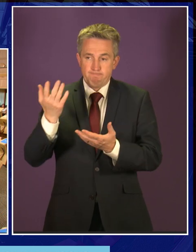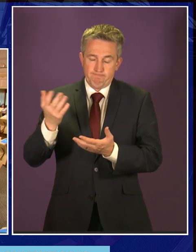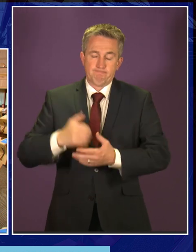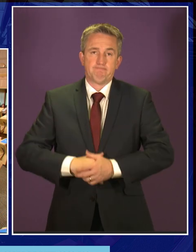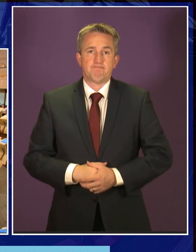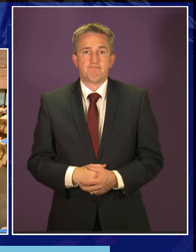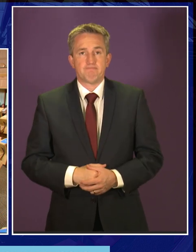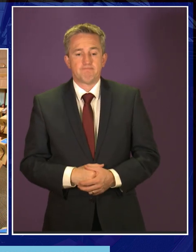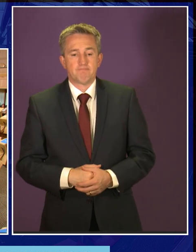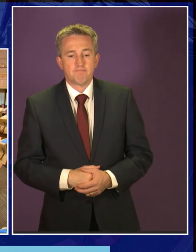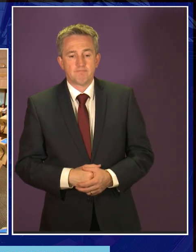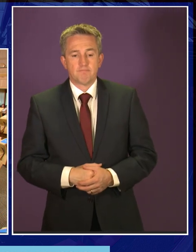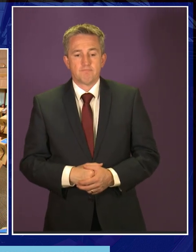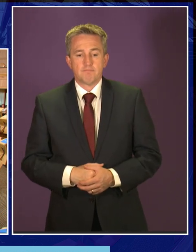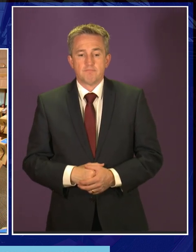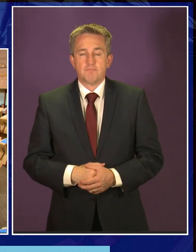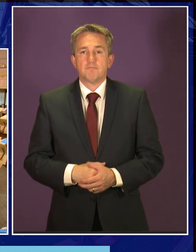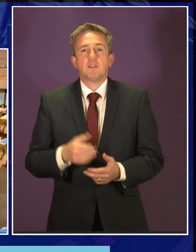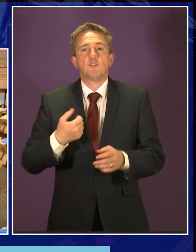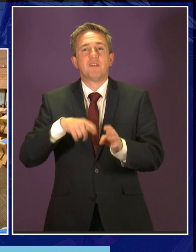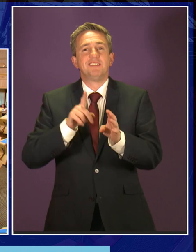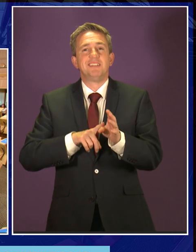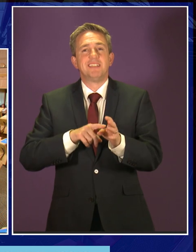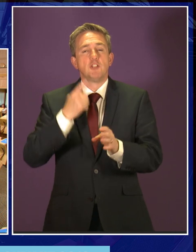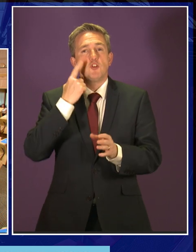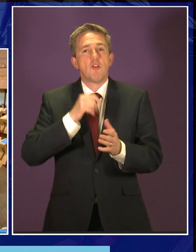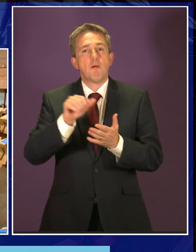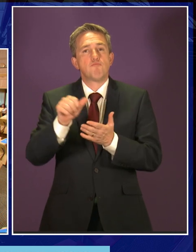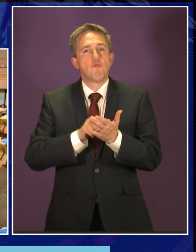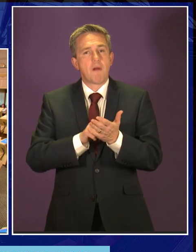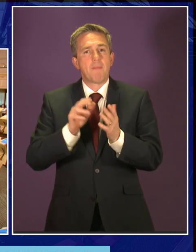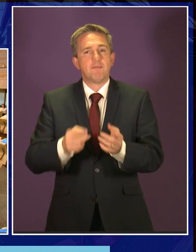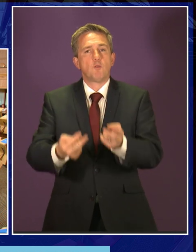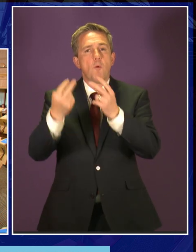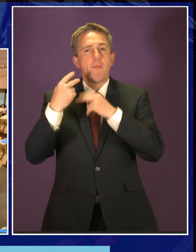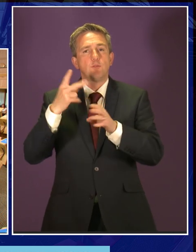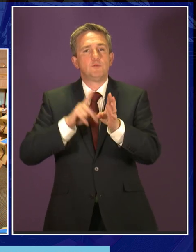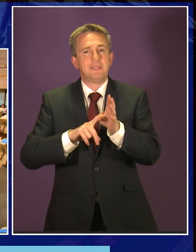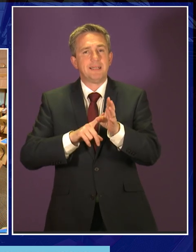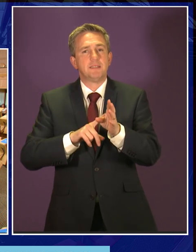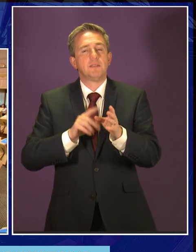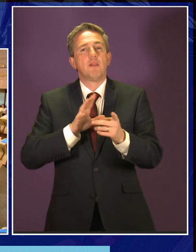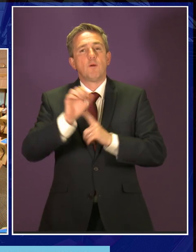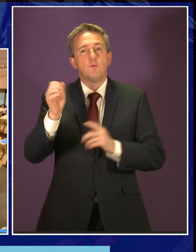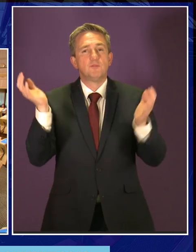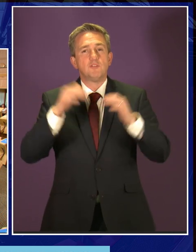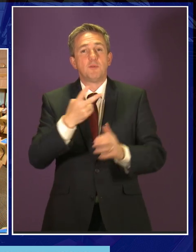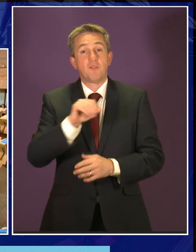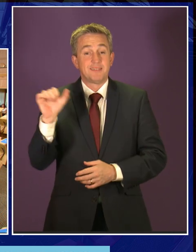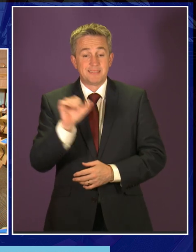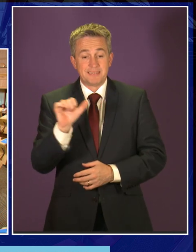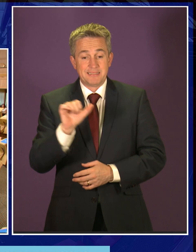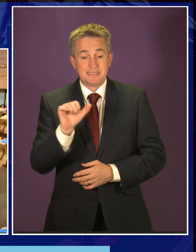present. So to report back on this year's youth programme, I need to throw us back to 2 years ago at the Culture Summit